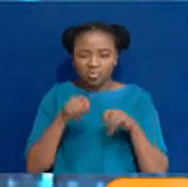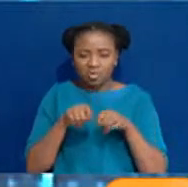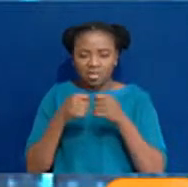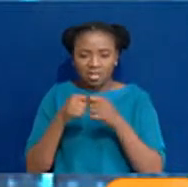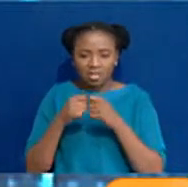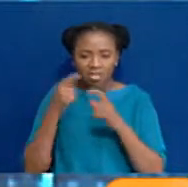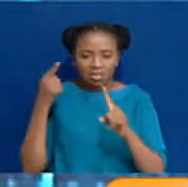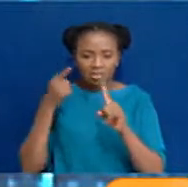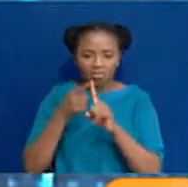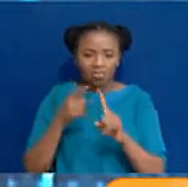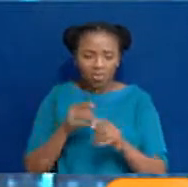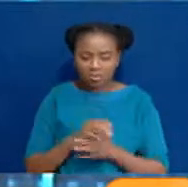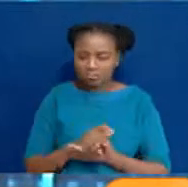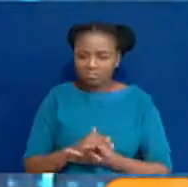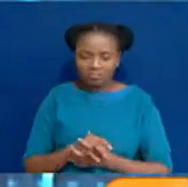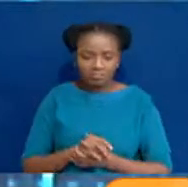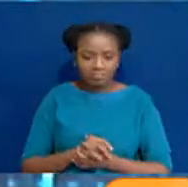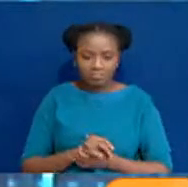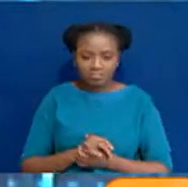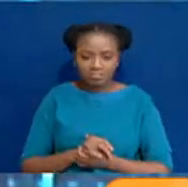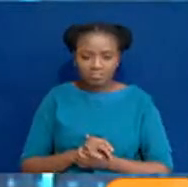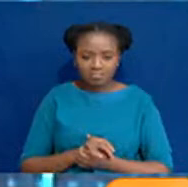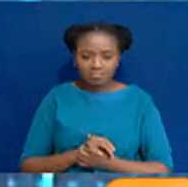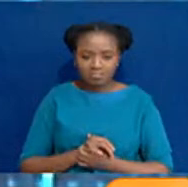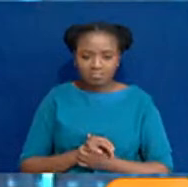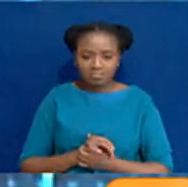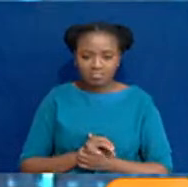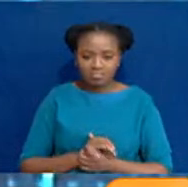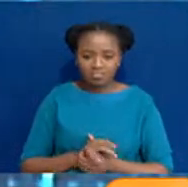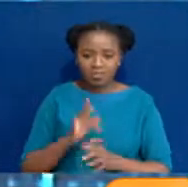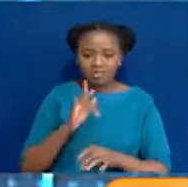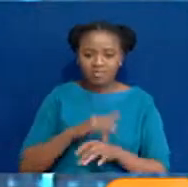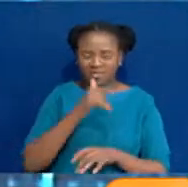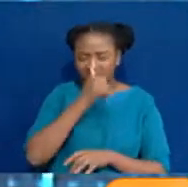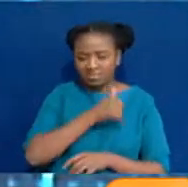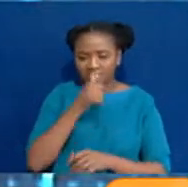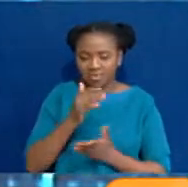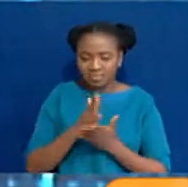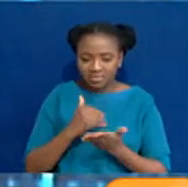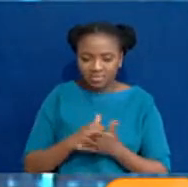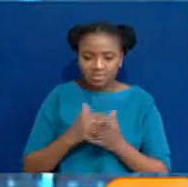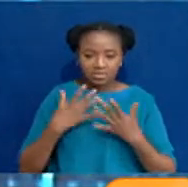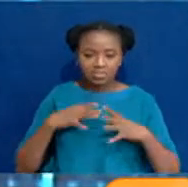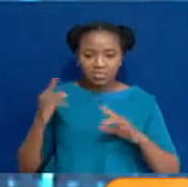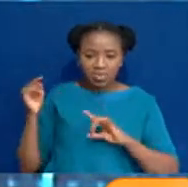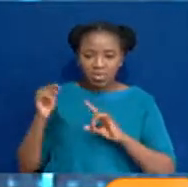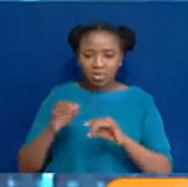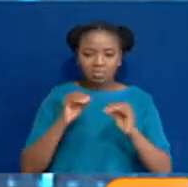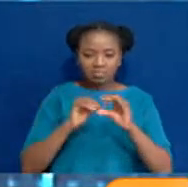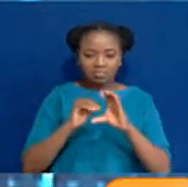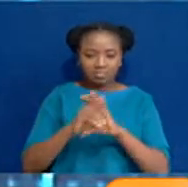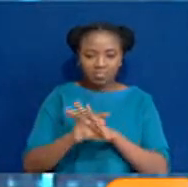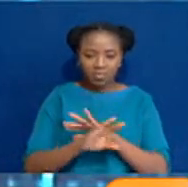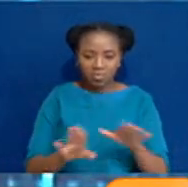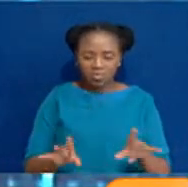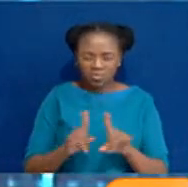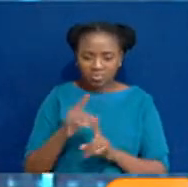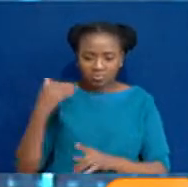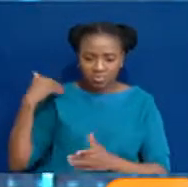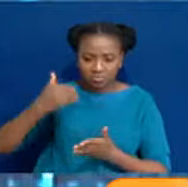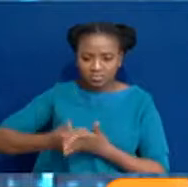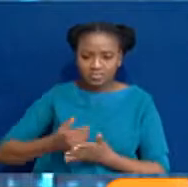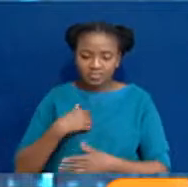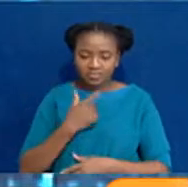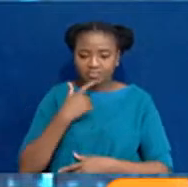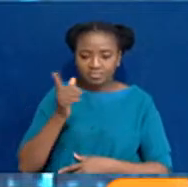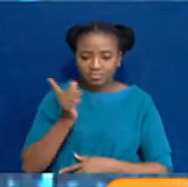to creating an atmosphere that scares the private sector, investors. Yeah, and I've said before, and I want to repeat,